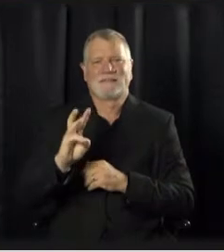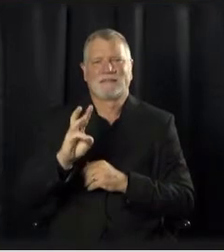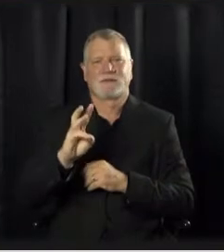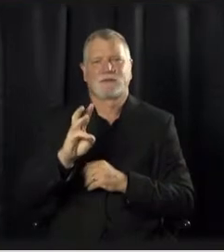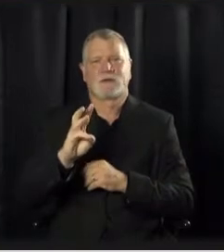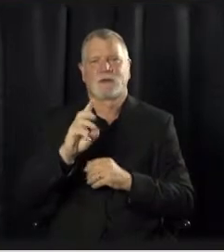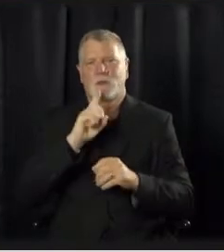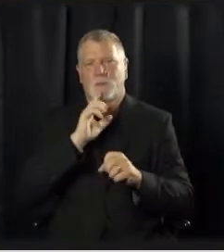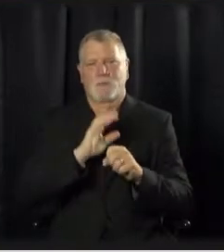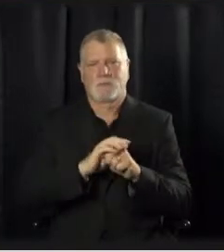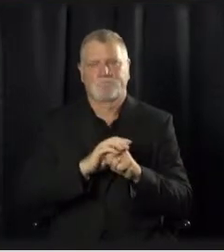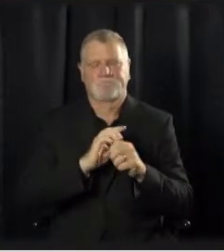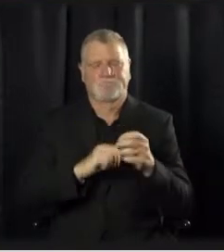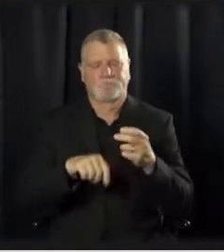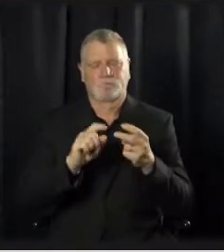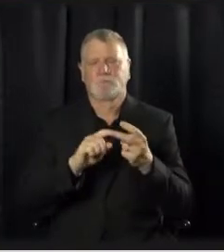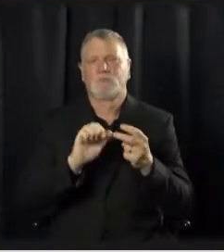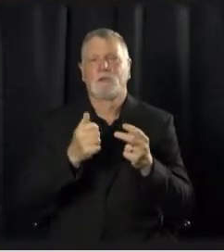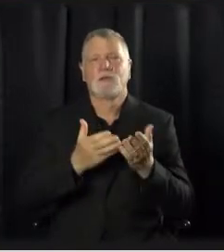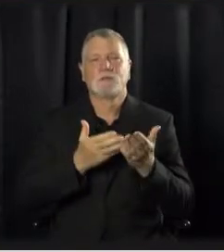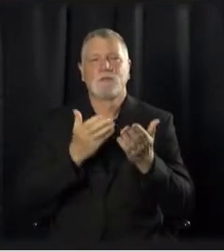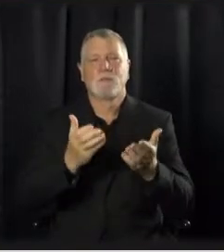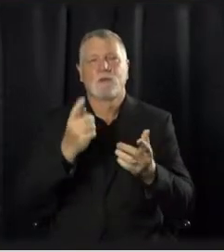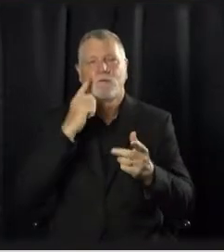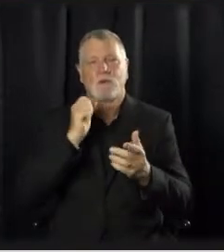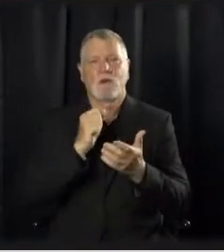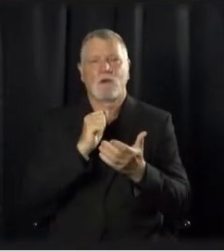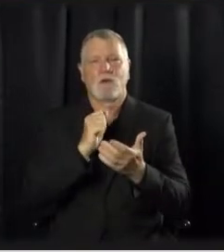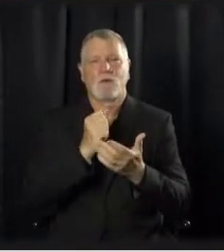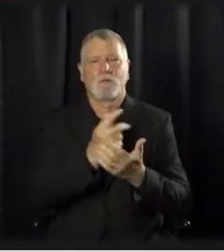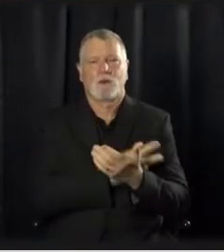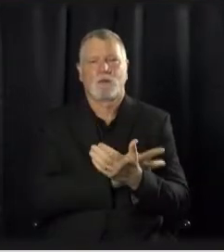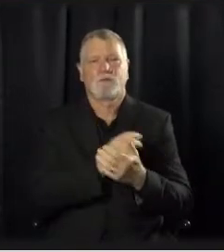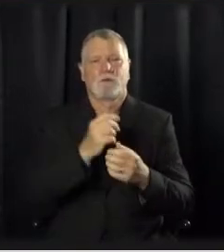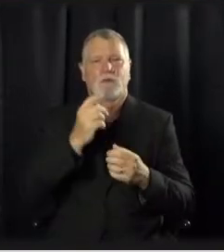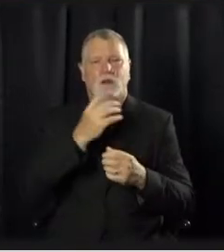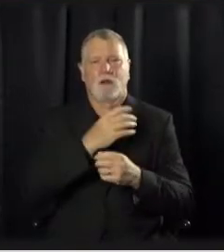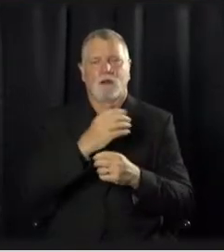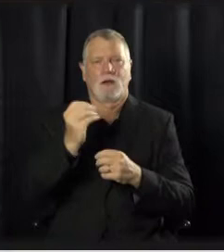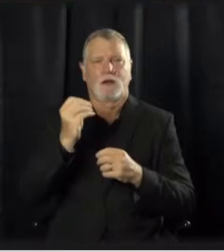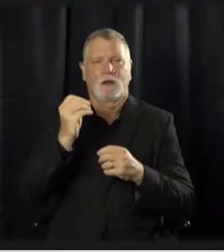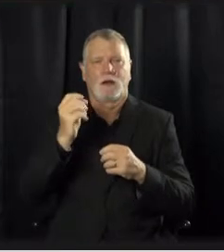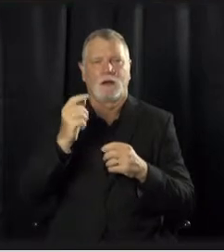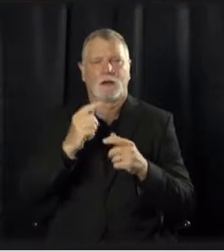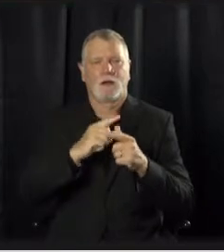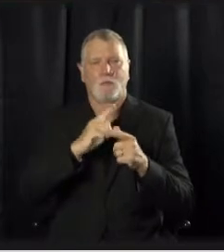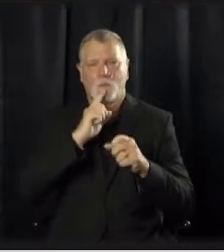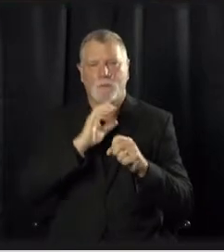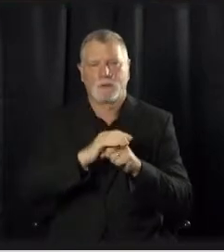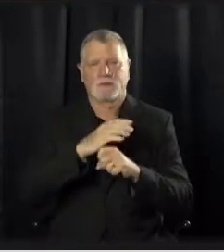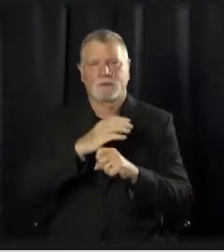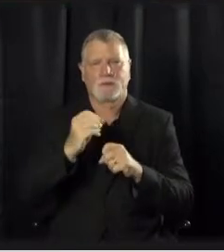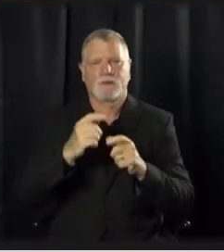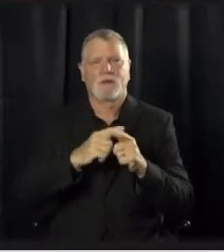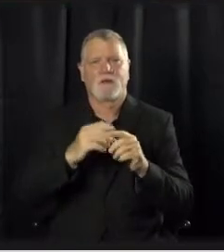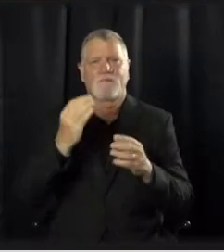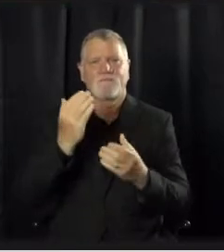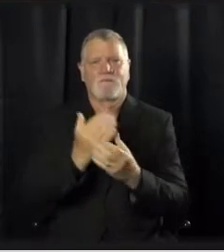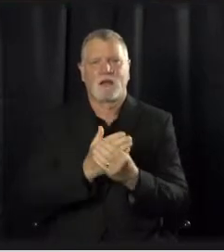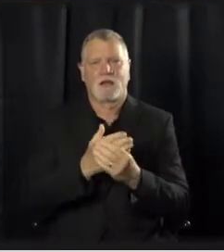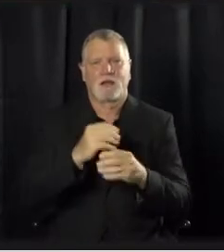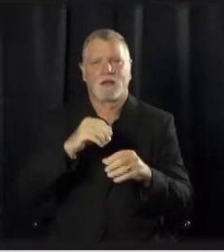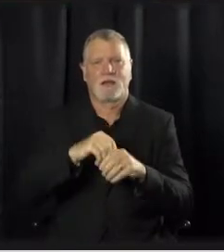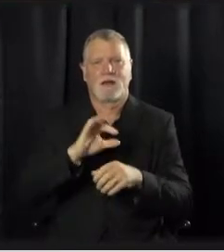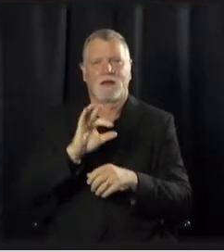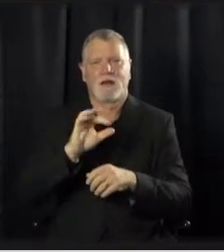PROMESA. Second, any submissions or authorizations authorized by PROMESA. And third, any filings authorized under Title